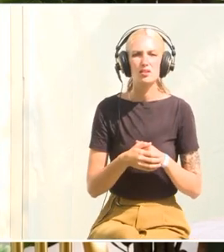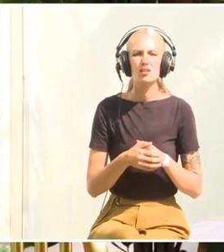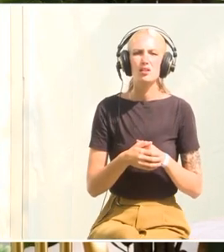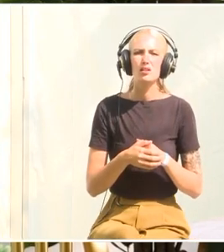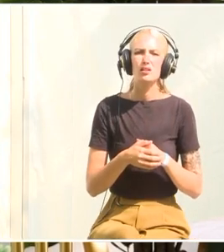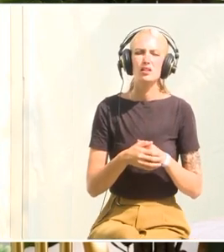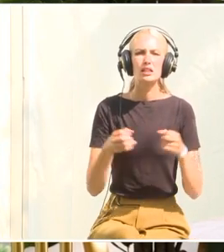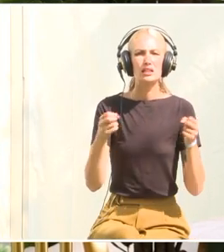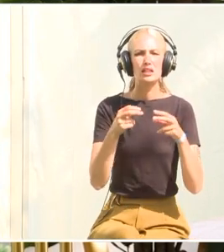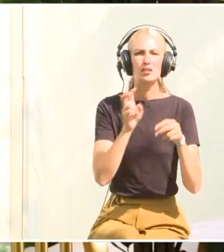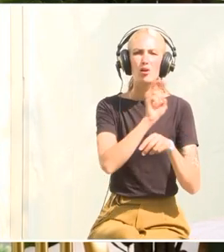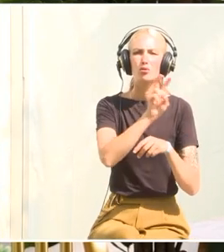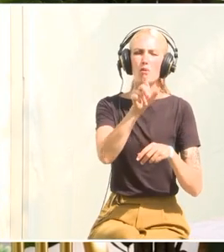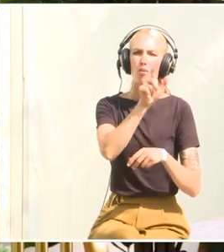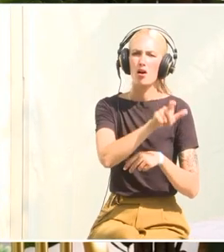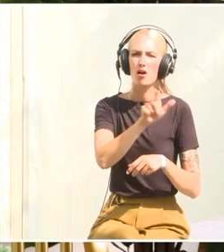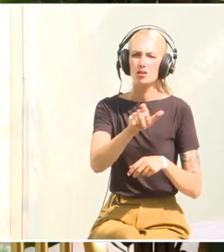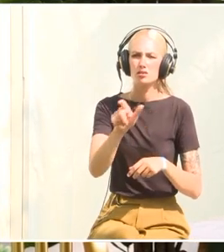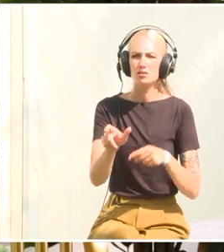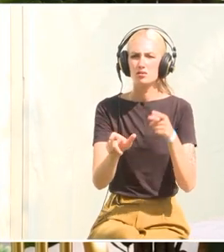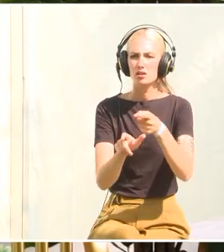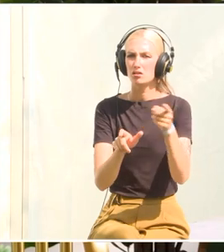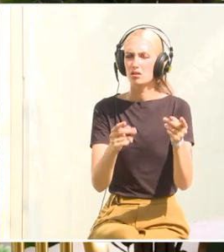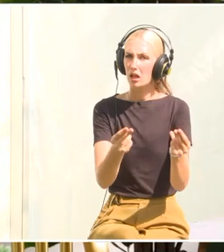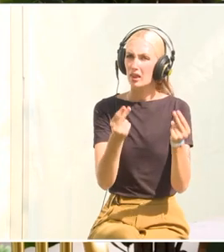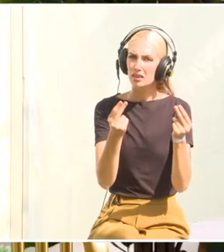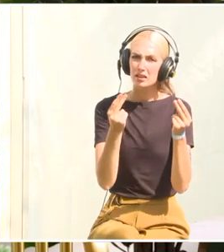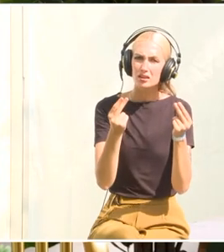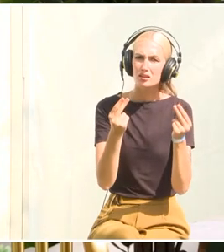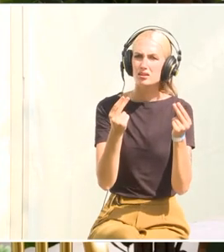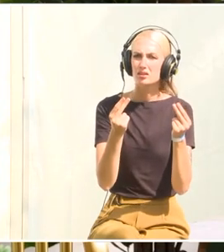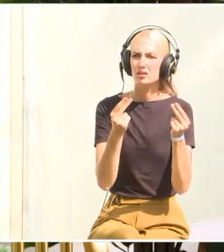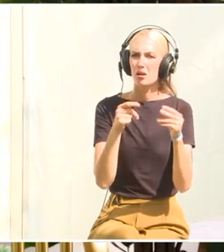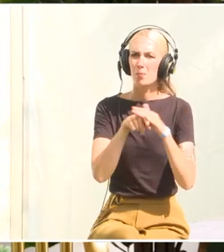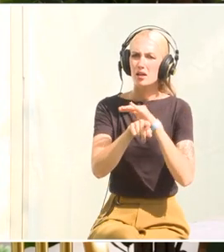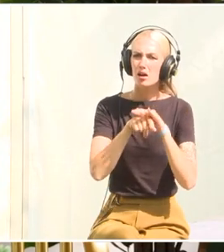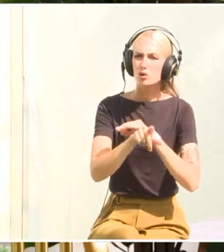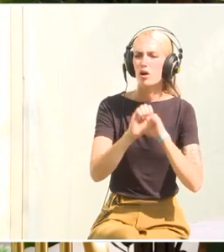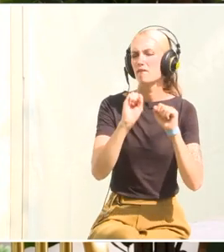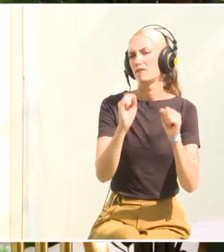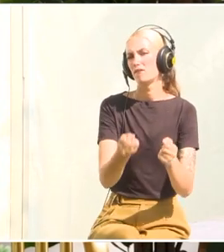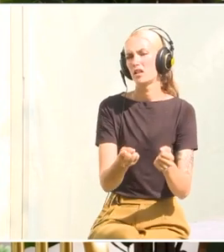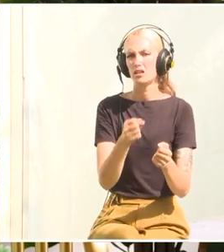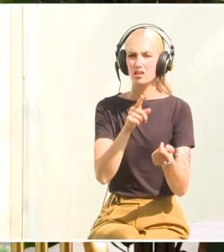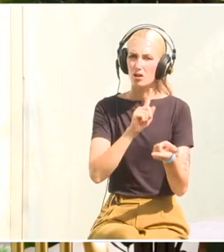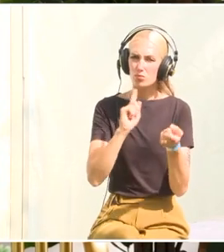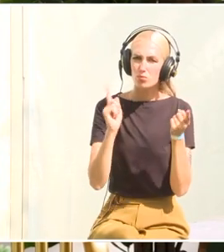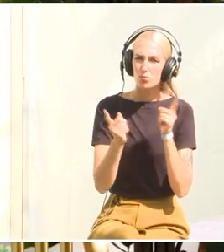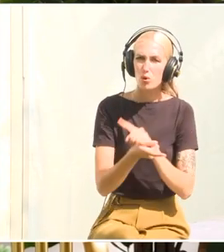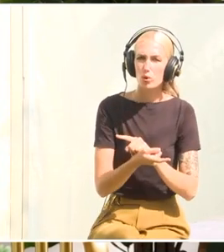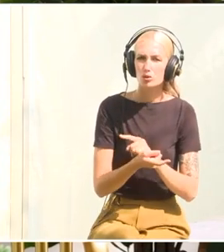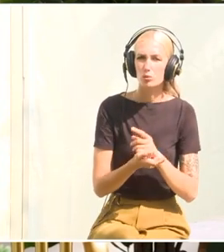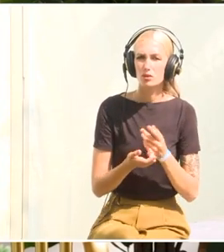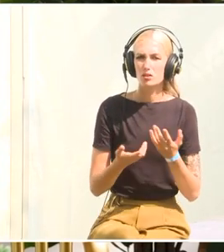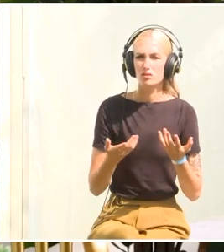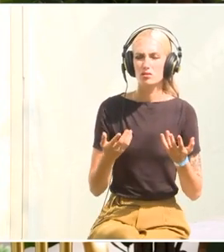and is it still like a more elitist type of migration, or do we see any changes, especially in light of